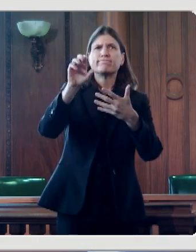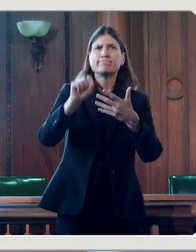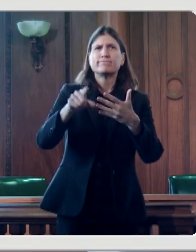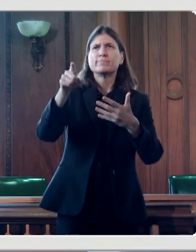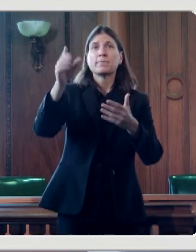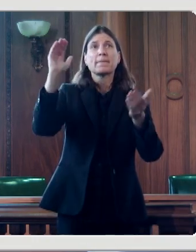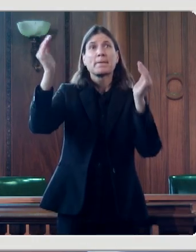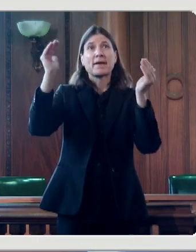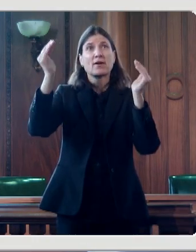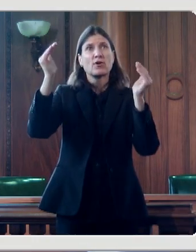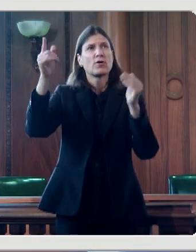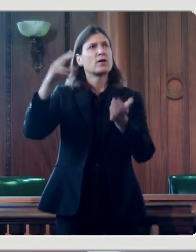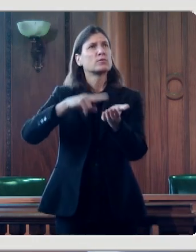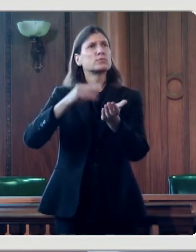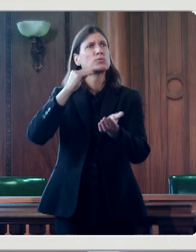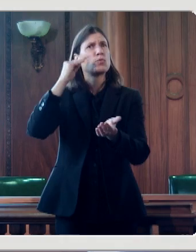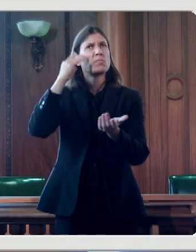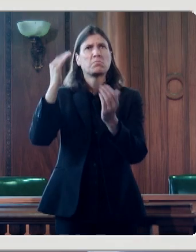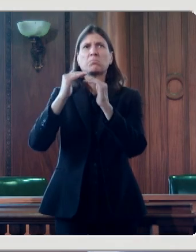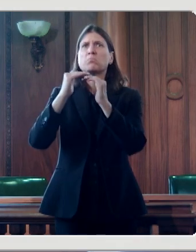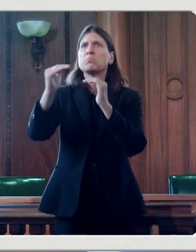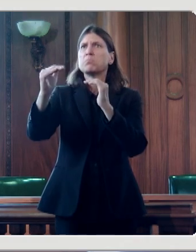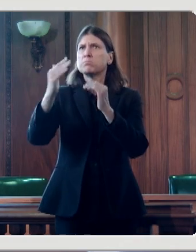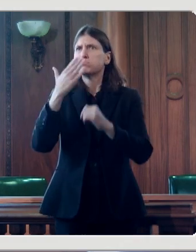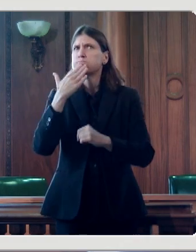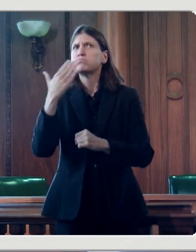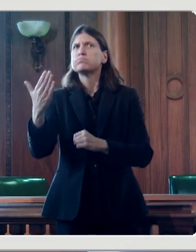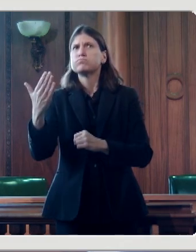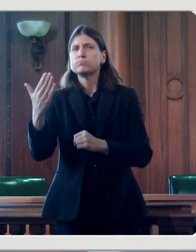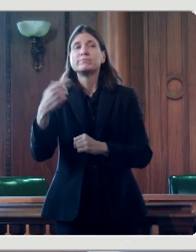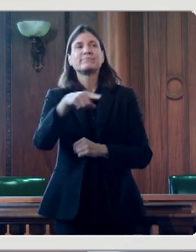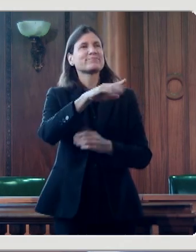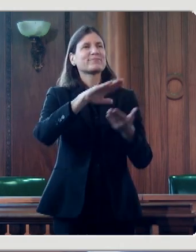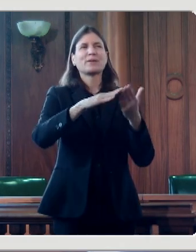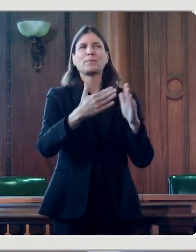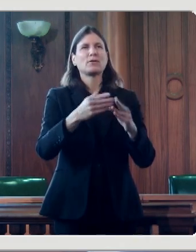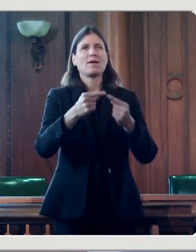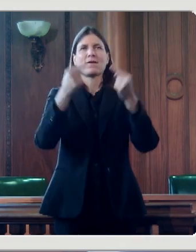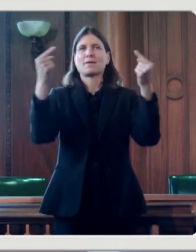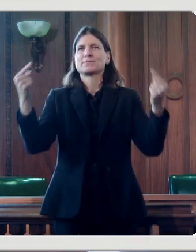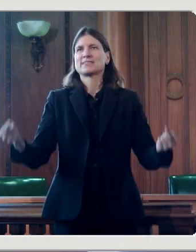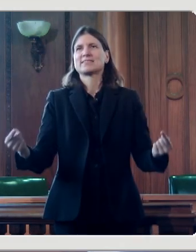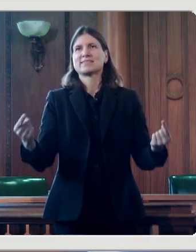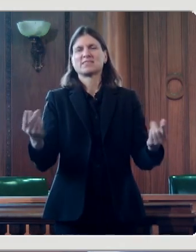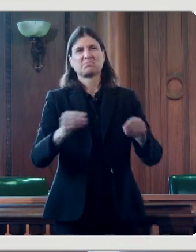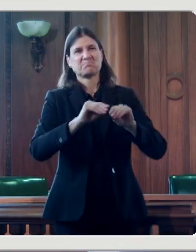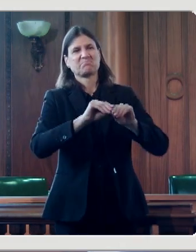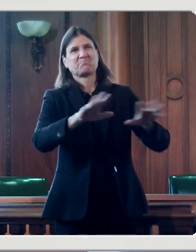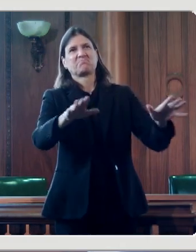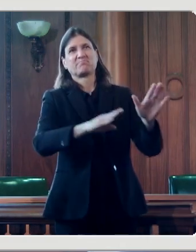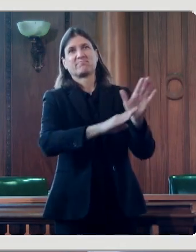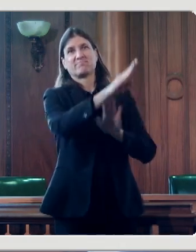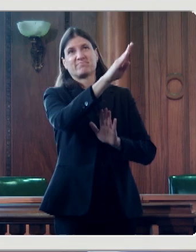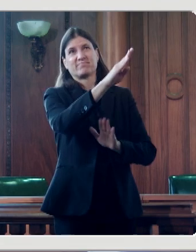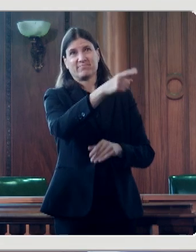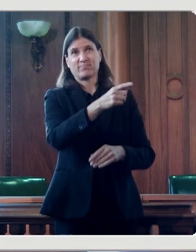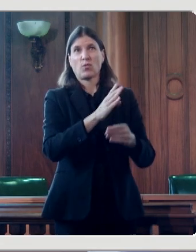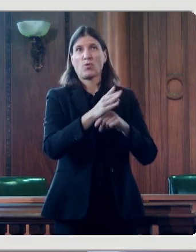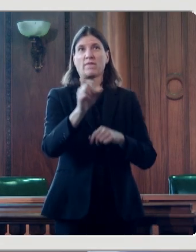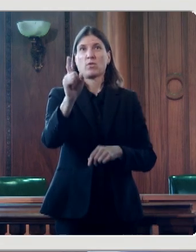steady. The increase is coming residential. We are now up to 100 deaths occurring residential.